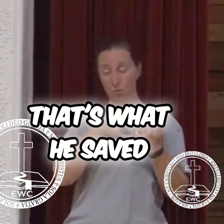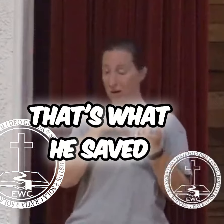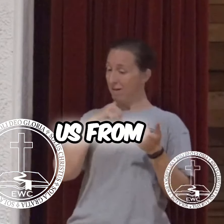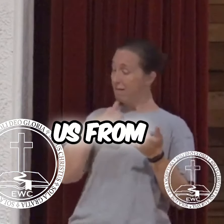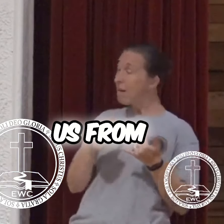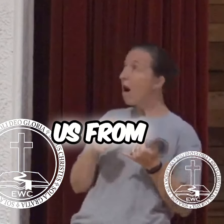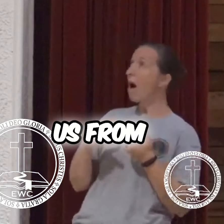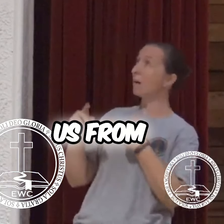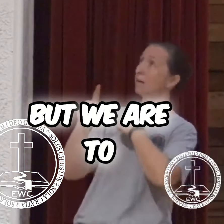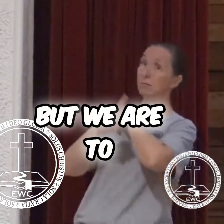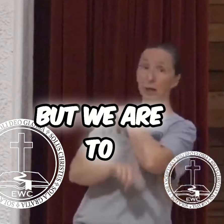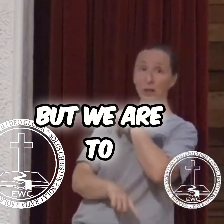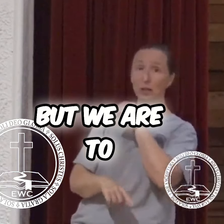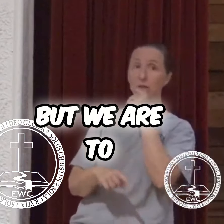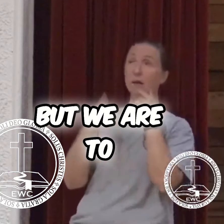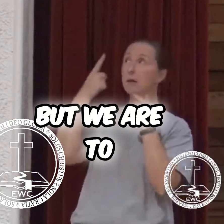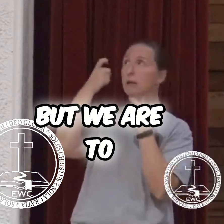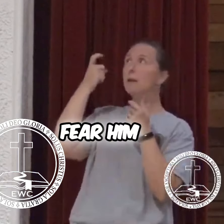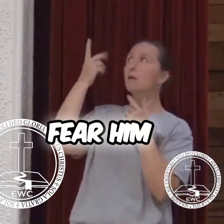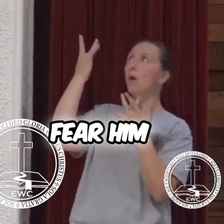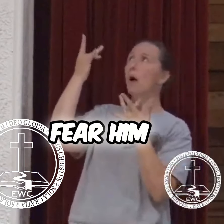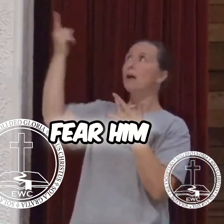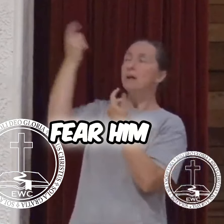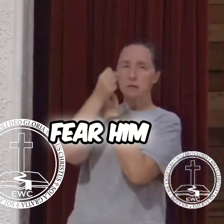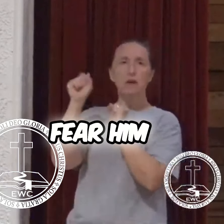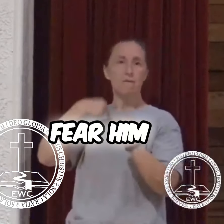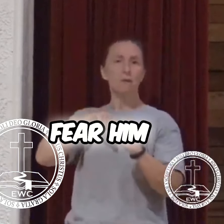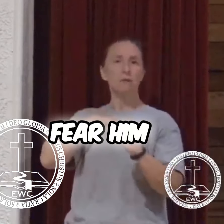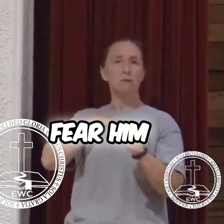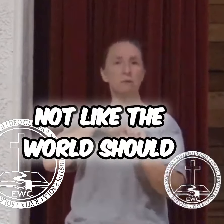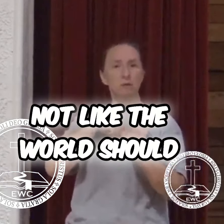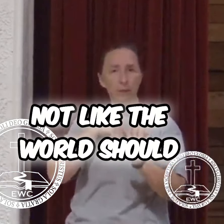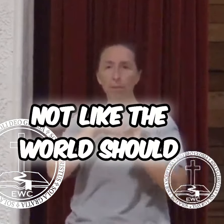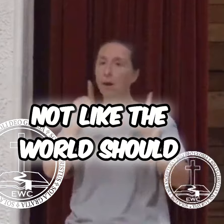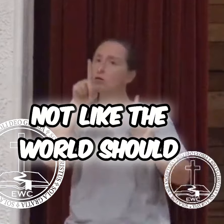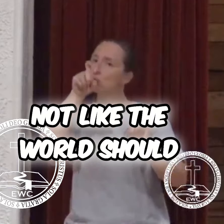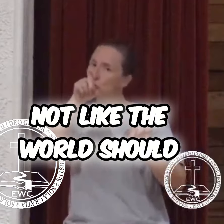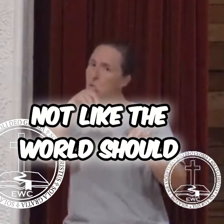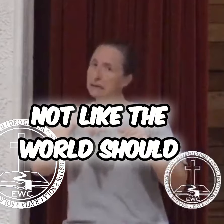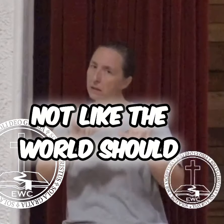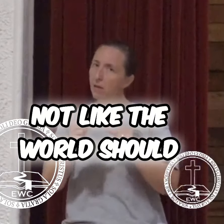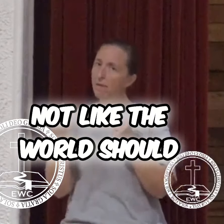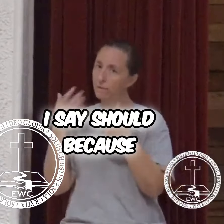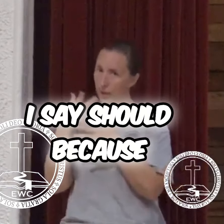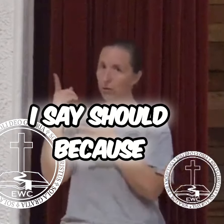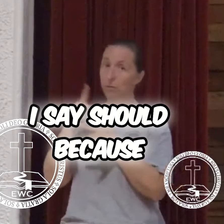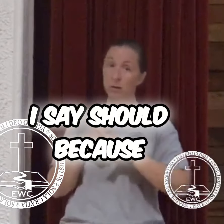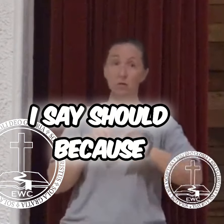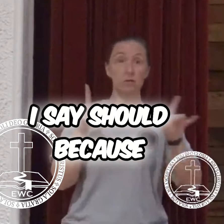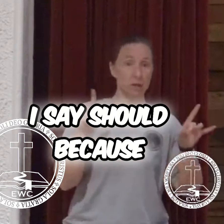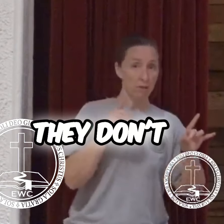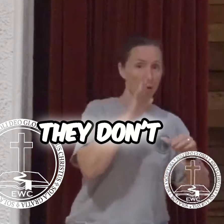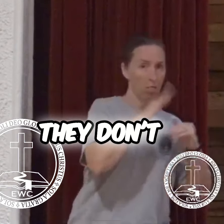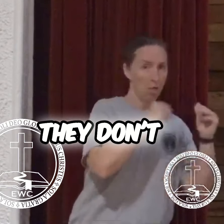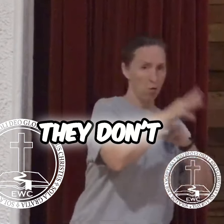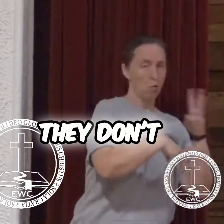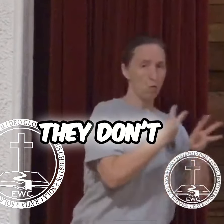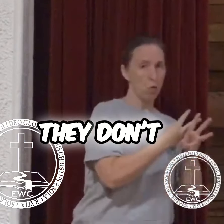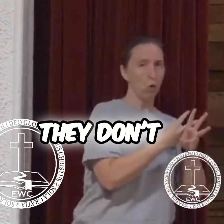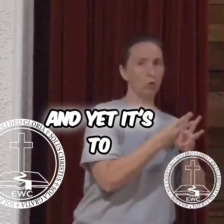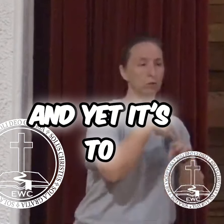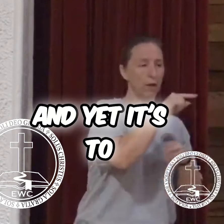what he saved us from. But we are to fear him. Not like the world should. I say should because they